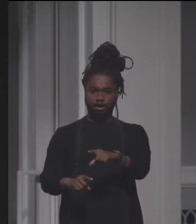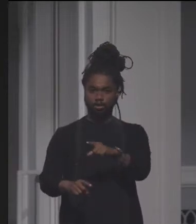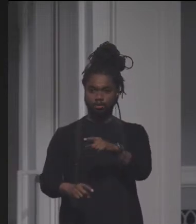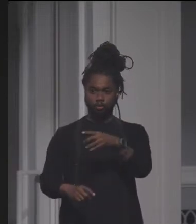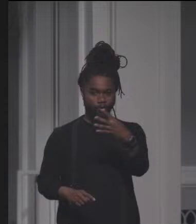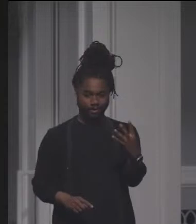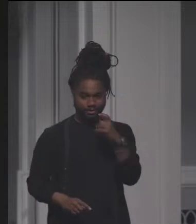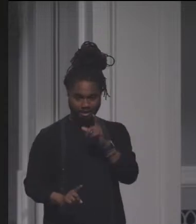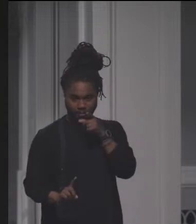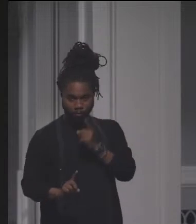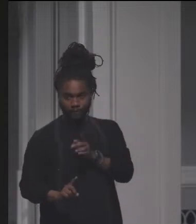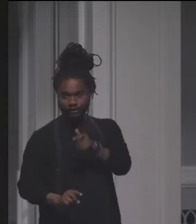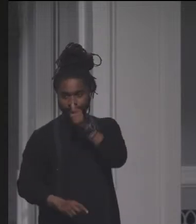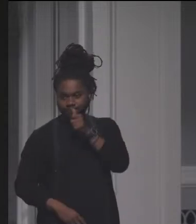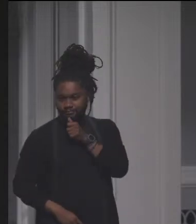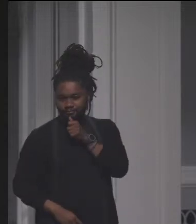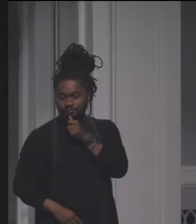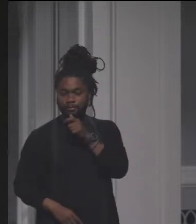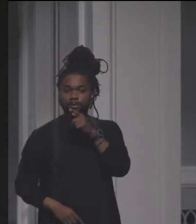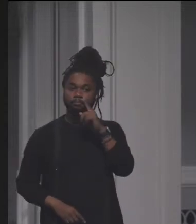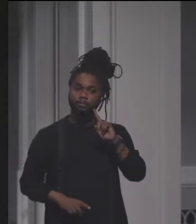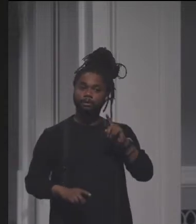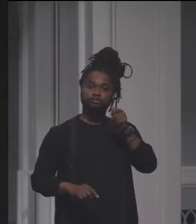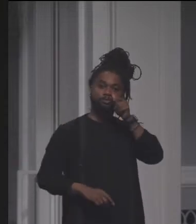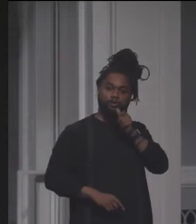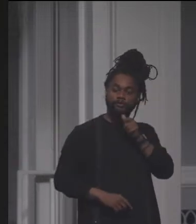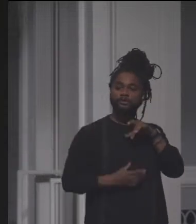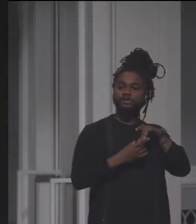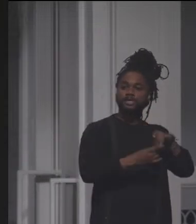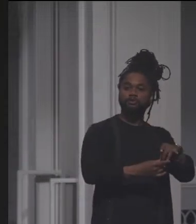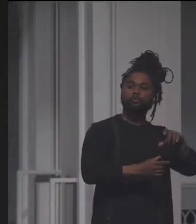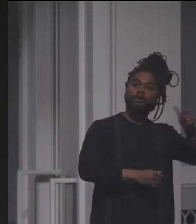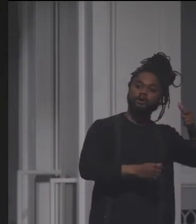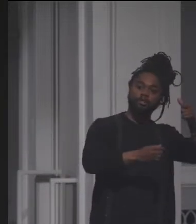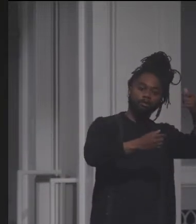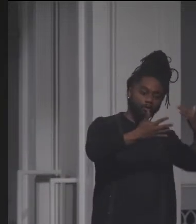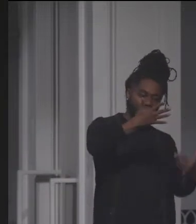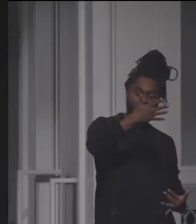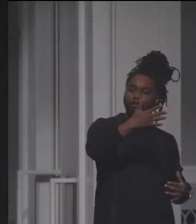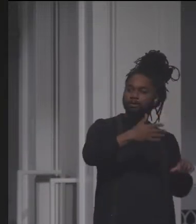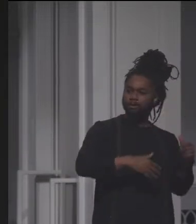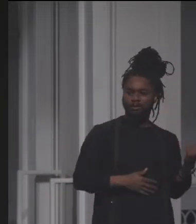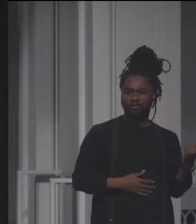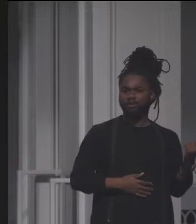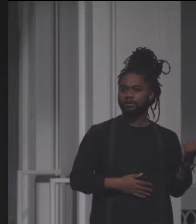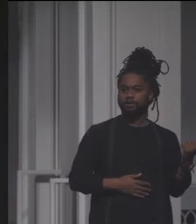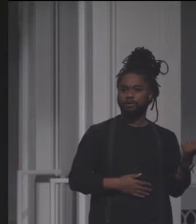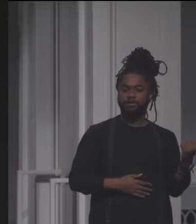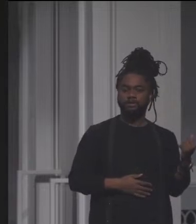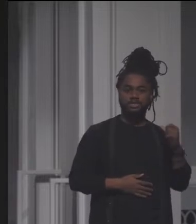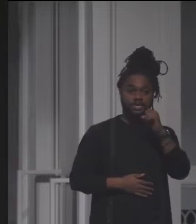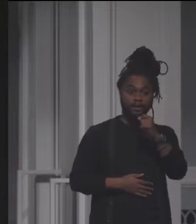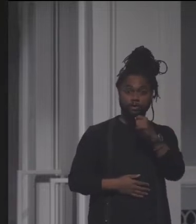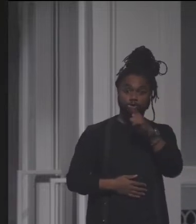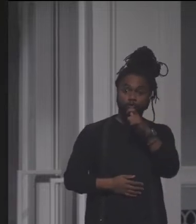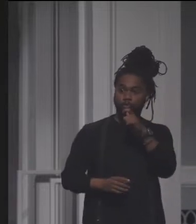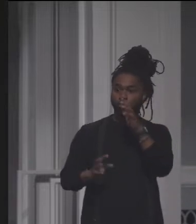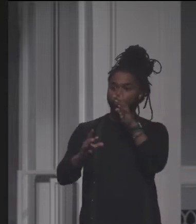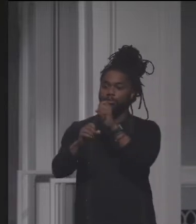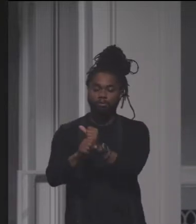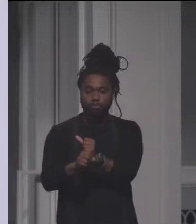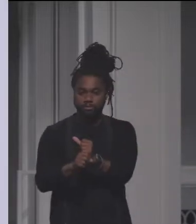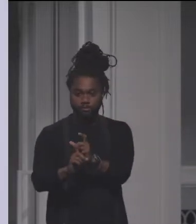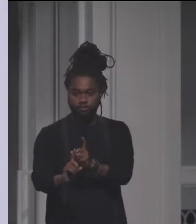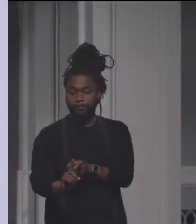Mm-hmm. It's because of things they do or don't do. Not because of, as I said earlier, not because of who they are. Yeah.